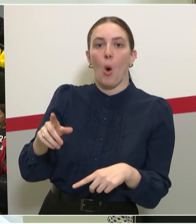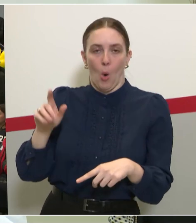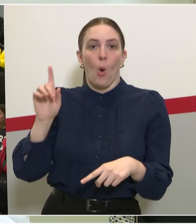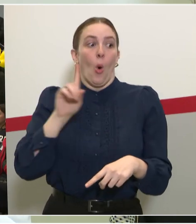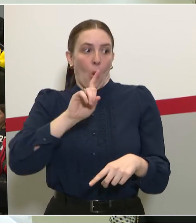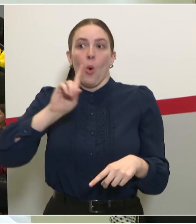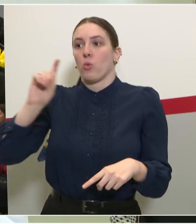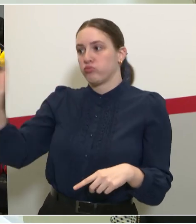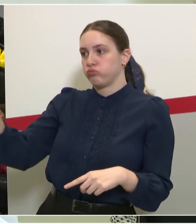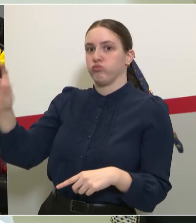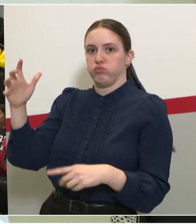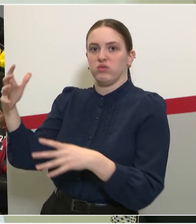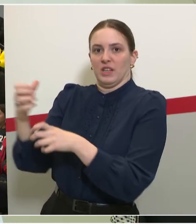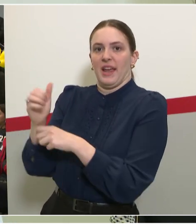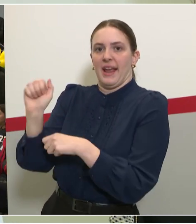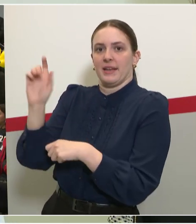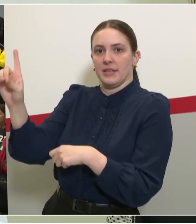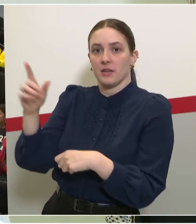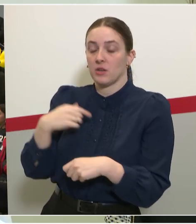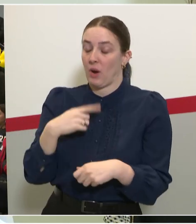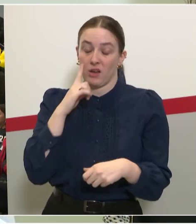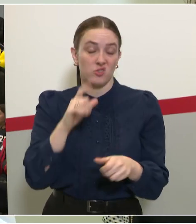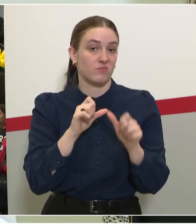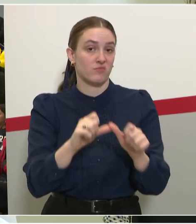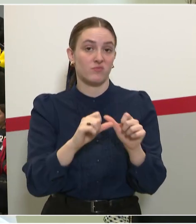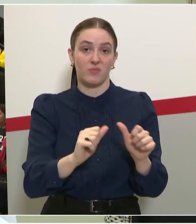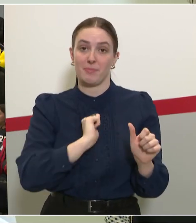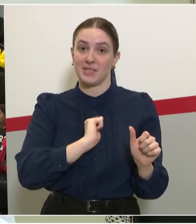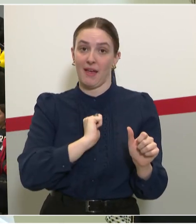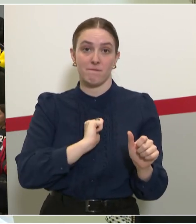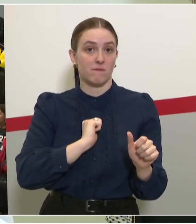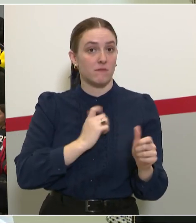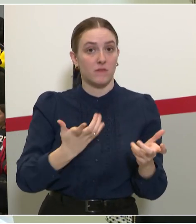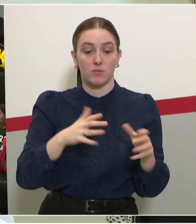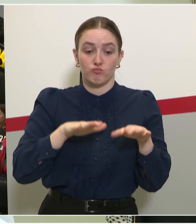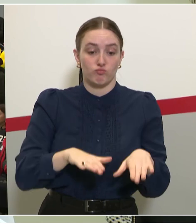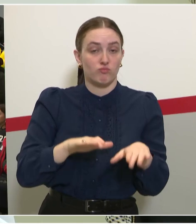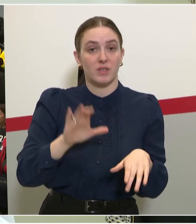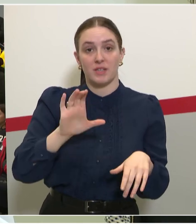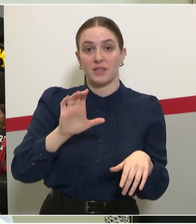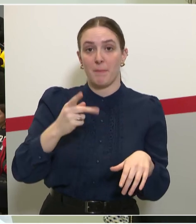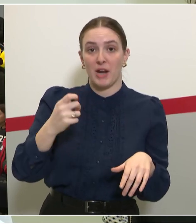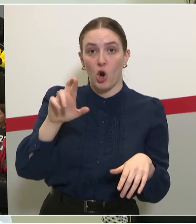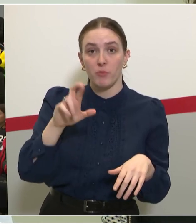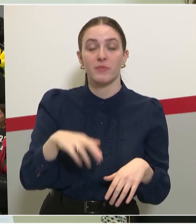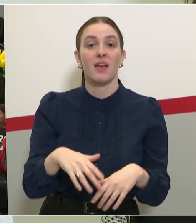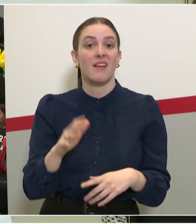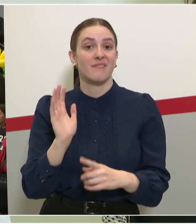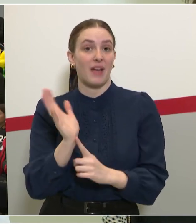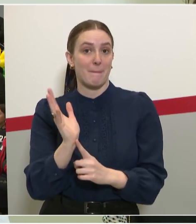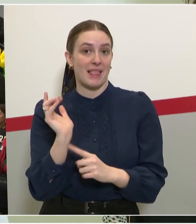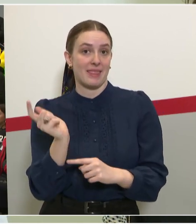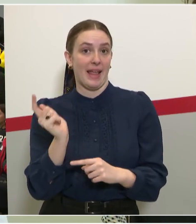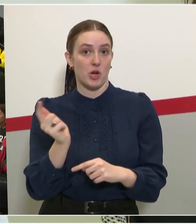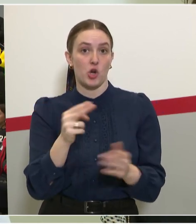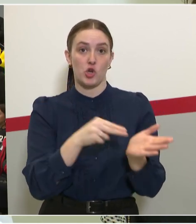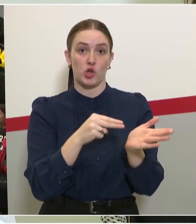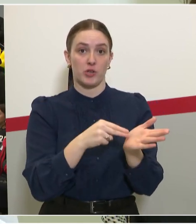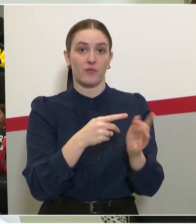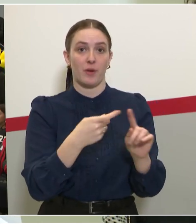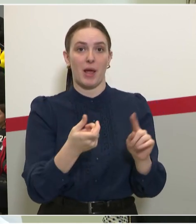one. And then I just kept doing my thing. And so, like 5 minutes later, a nurse from another car came